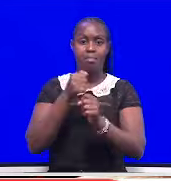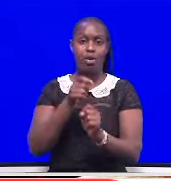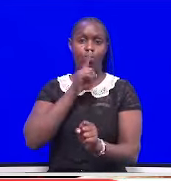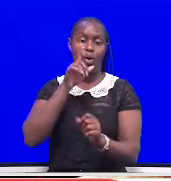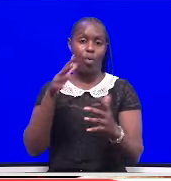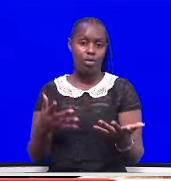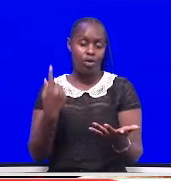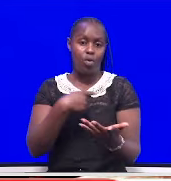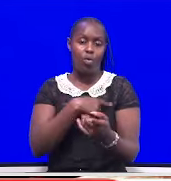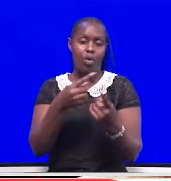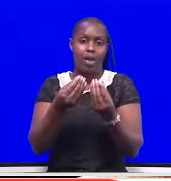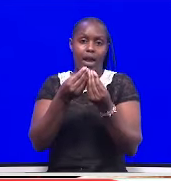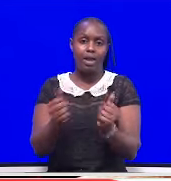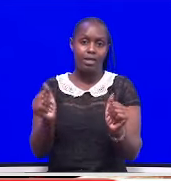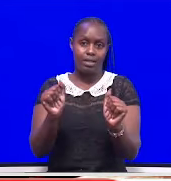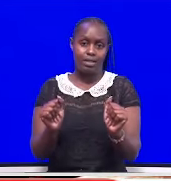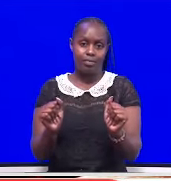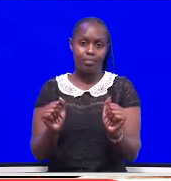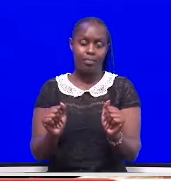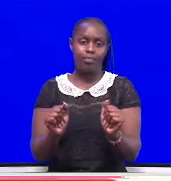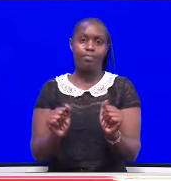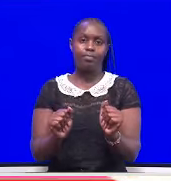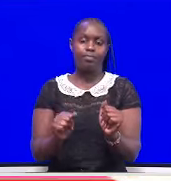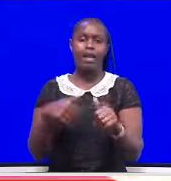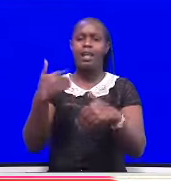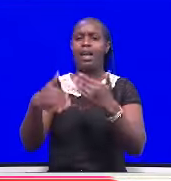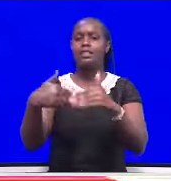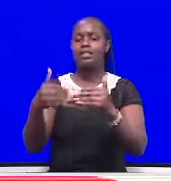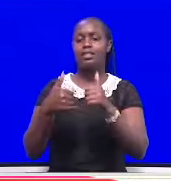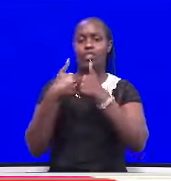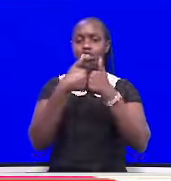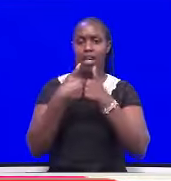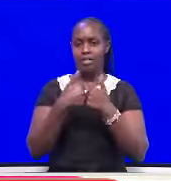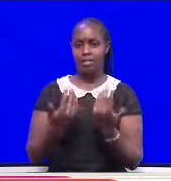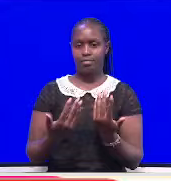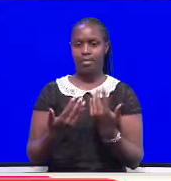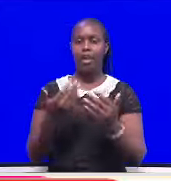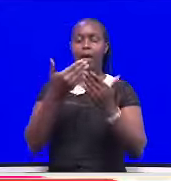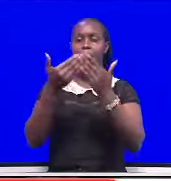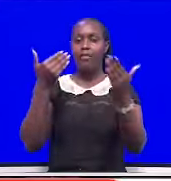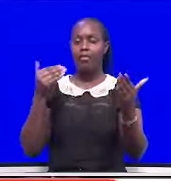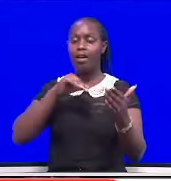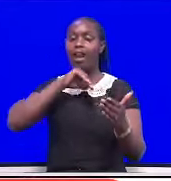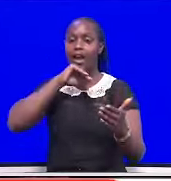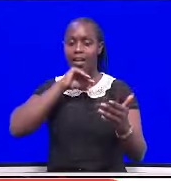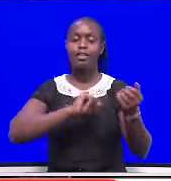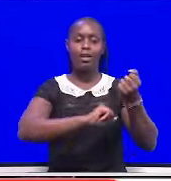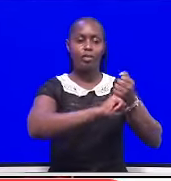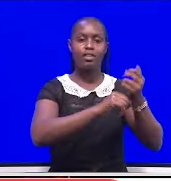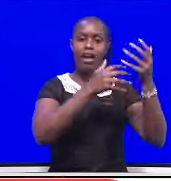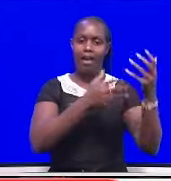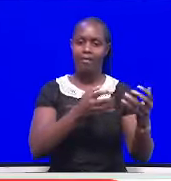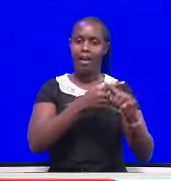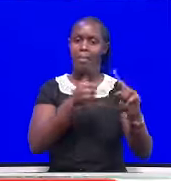we address the existential challenges. Azimio leader Raila Odinga had initially supported the move, but changed tune over